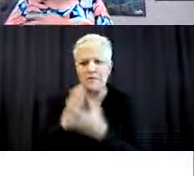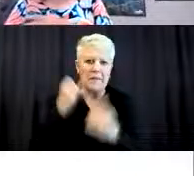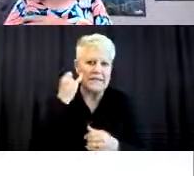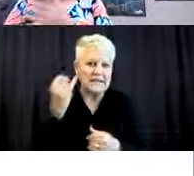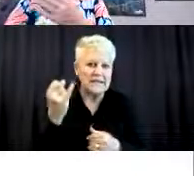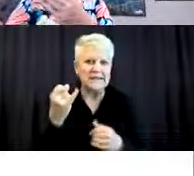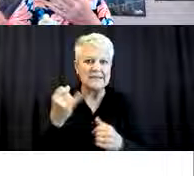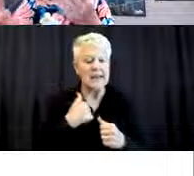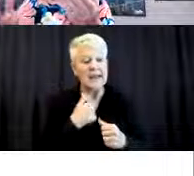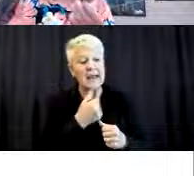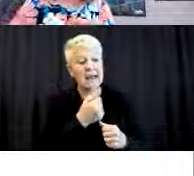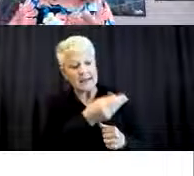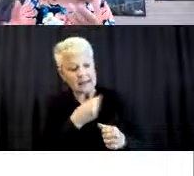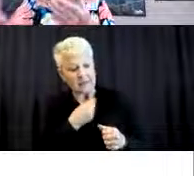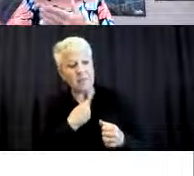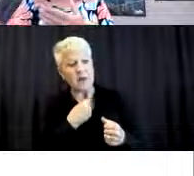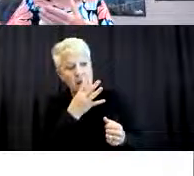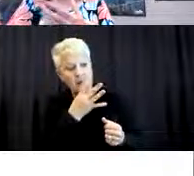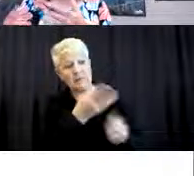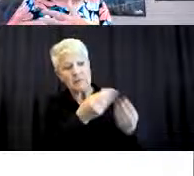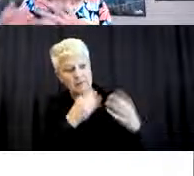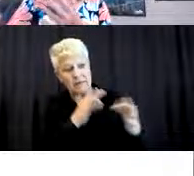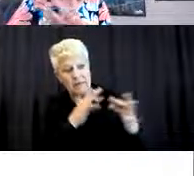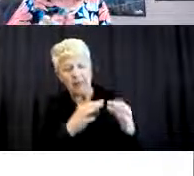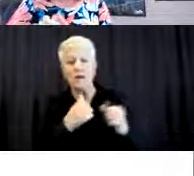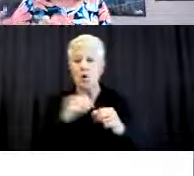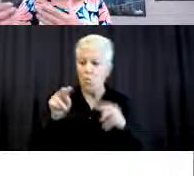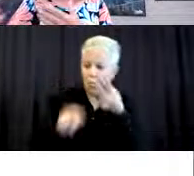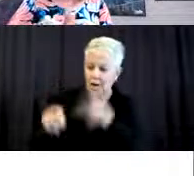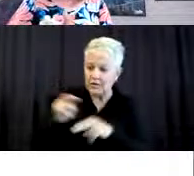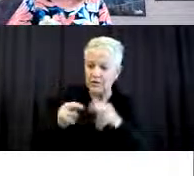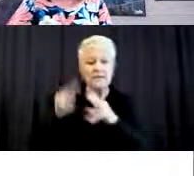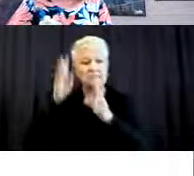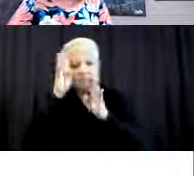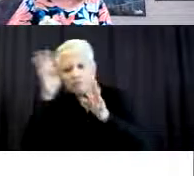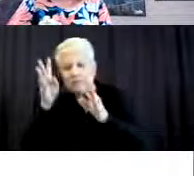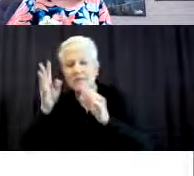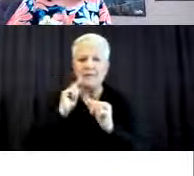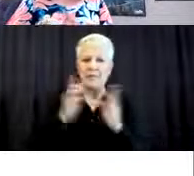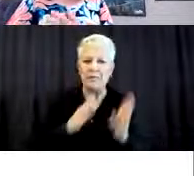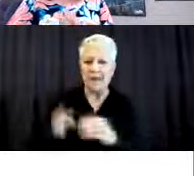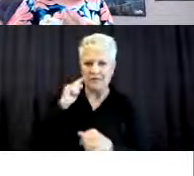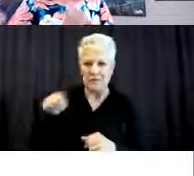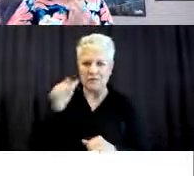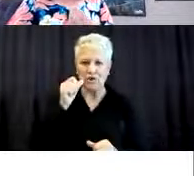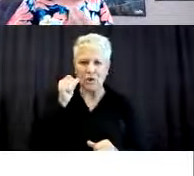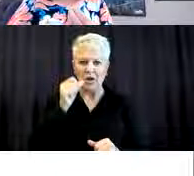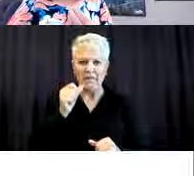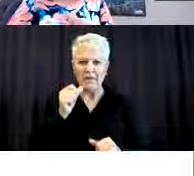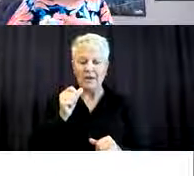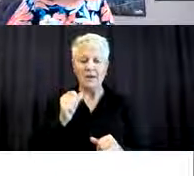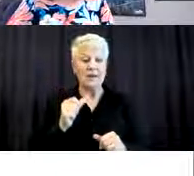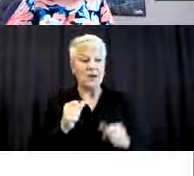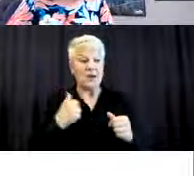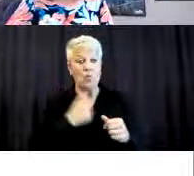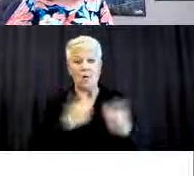getting mom's feedback and kind of watching and observing and coming up with some plans and ideas for her. When we were finished